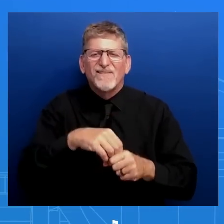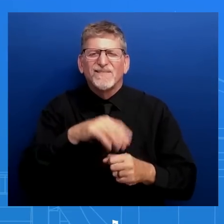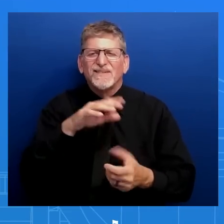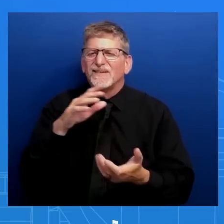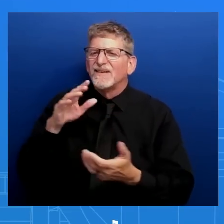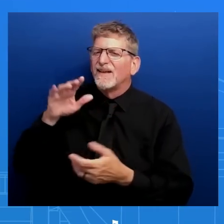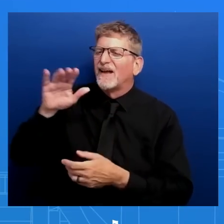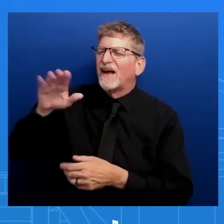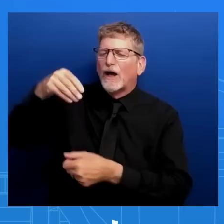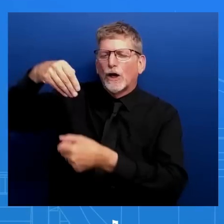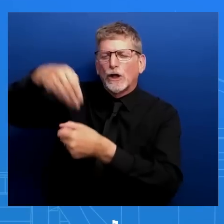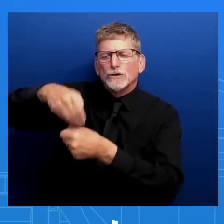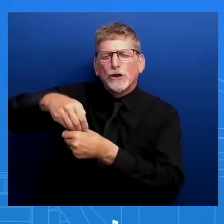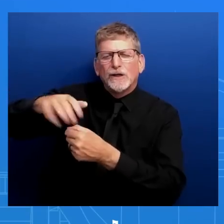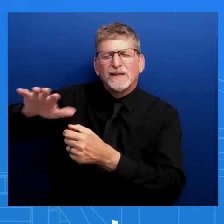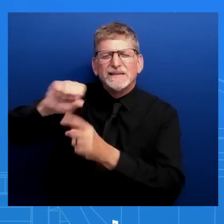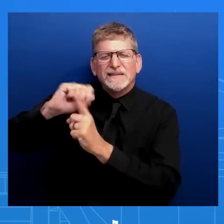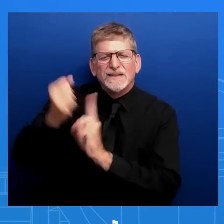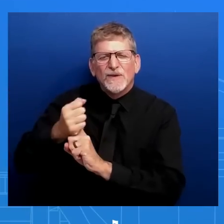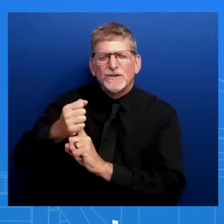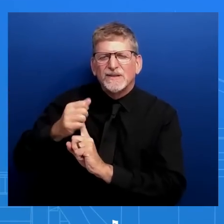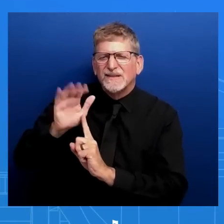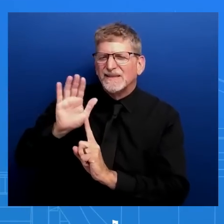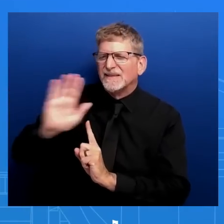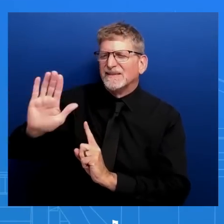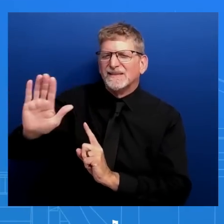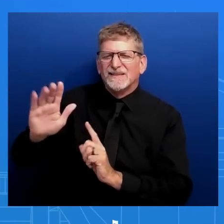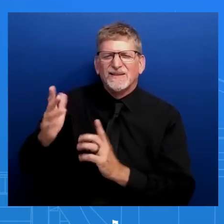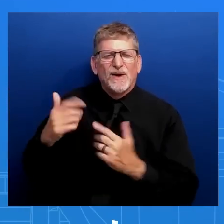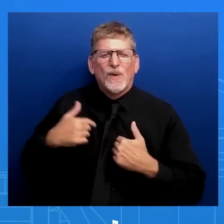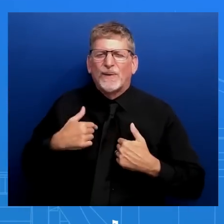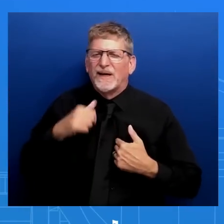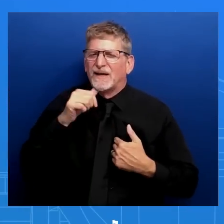now. We're staying focused on supporting Ukraine.